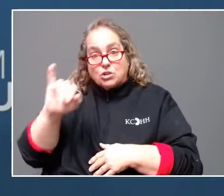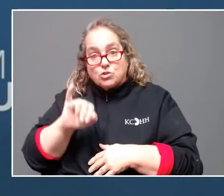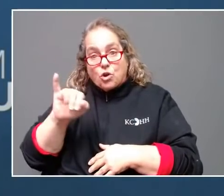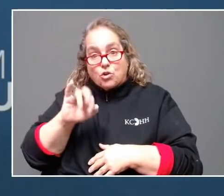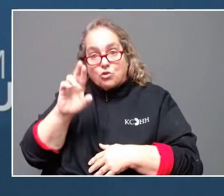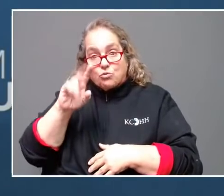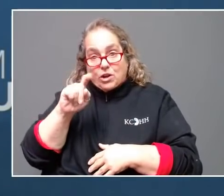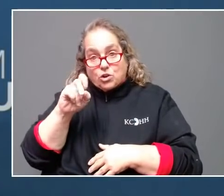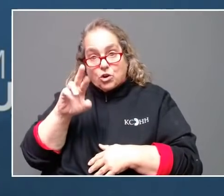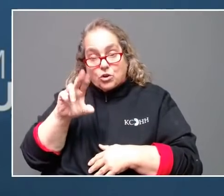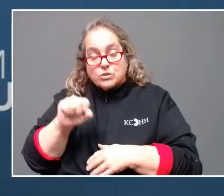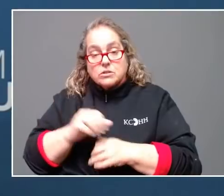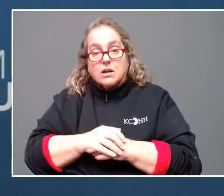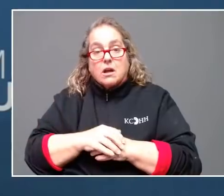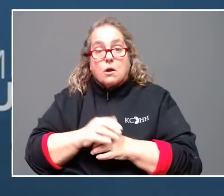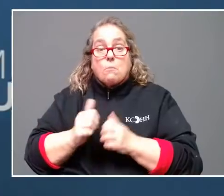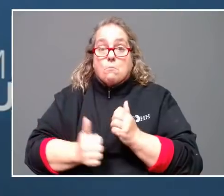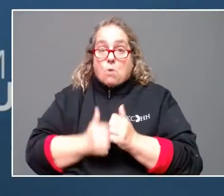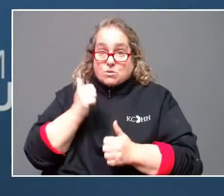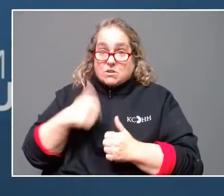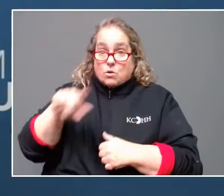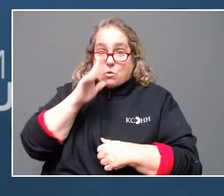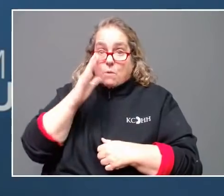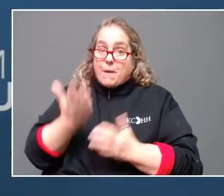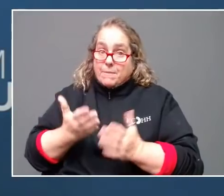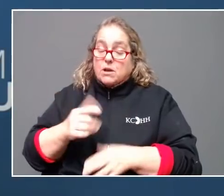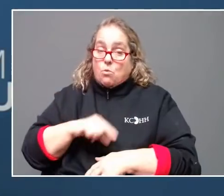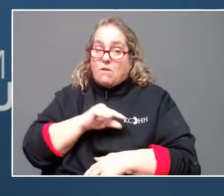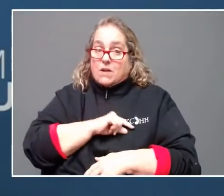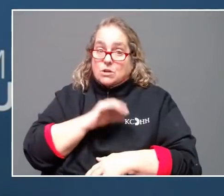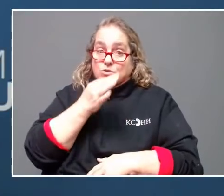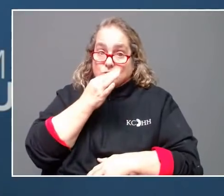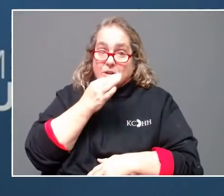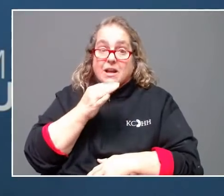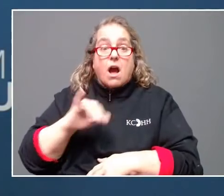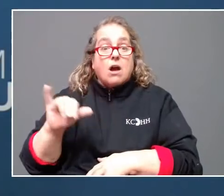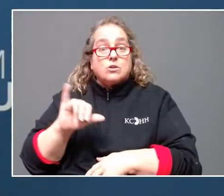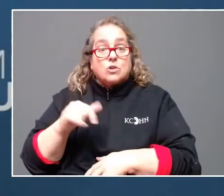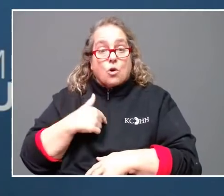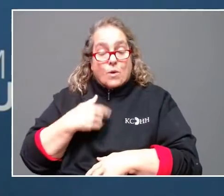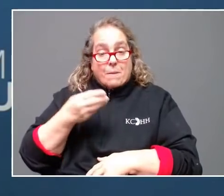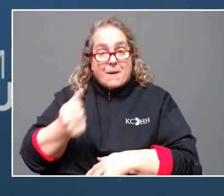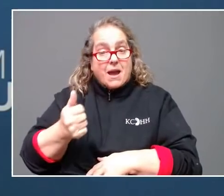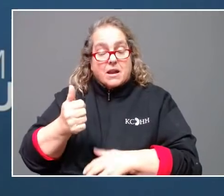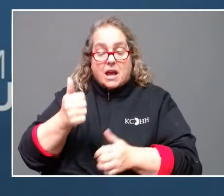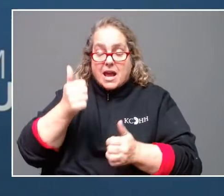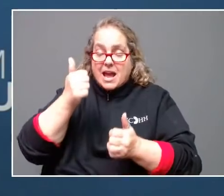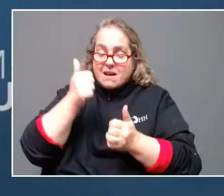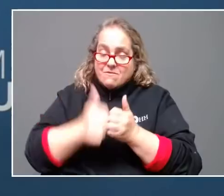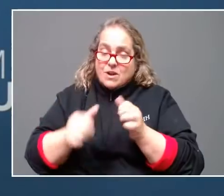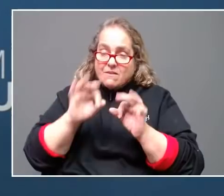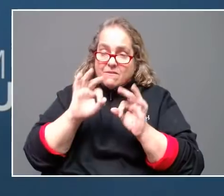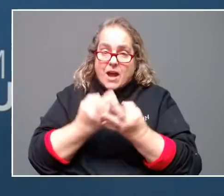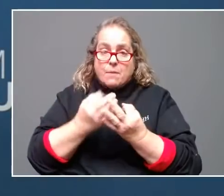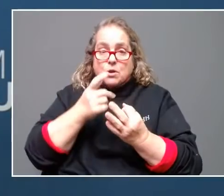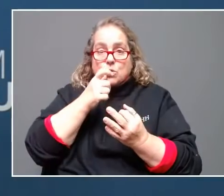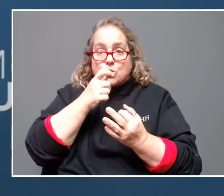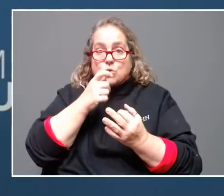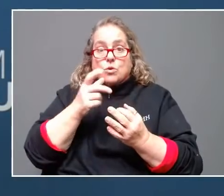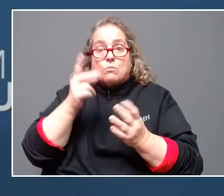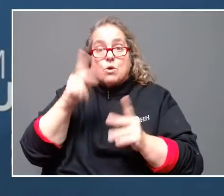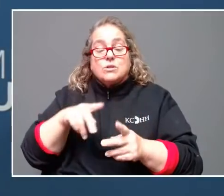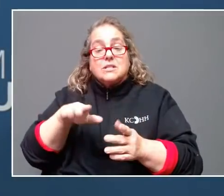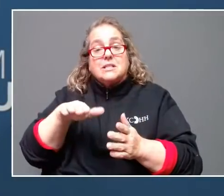soon. In addition, we've now provided payment for every single family that lost a loved one for funeral expenses,